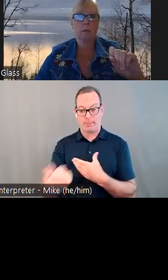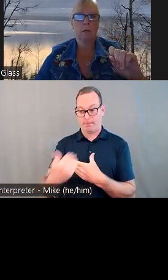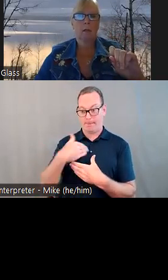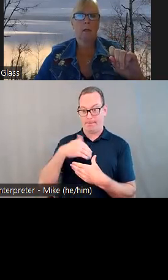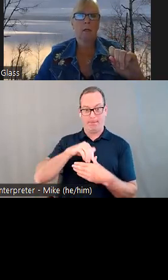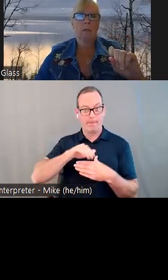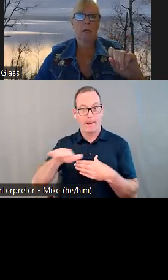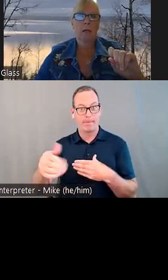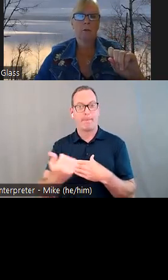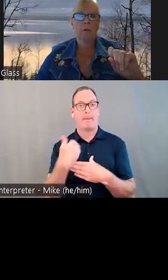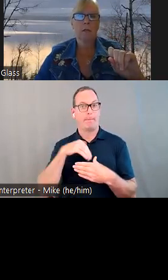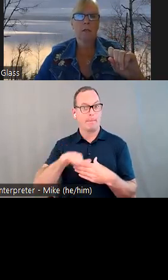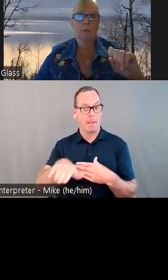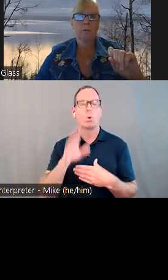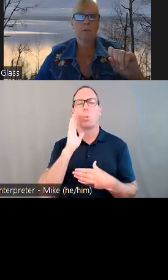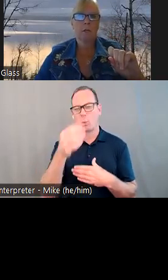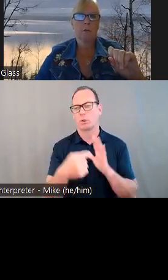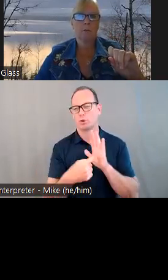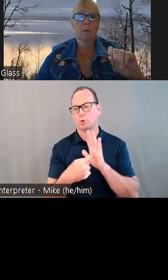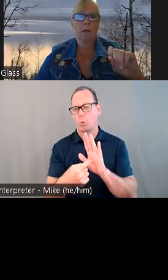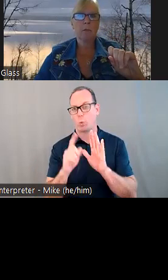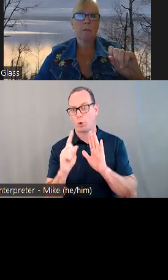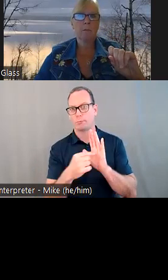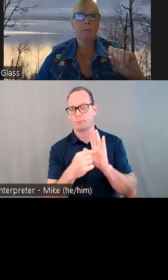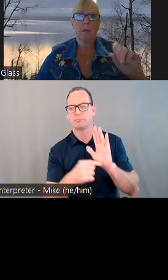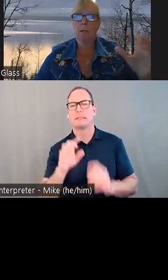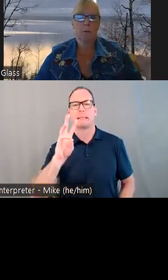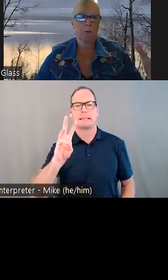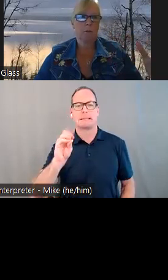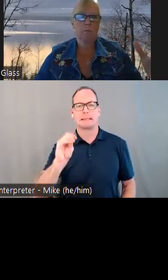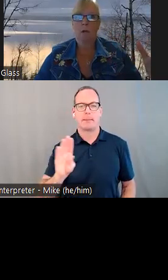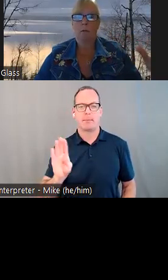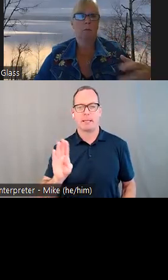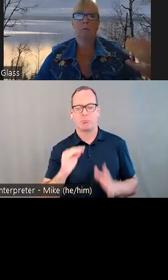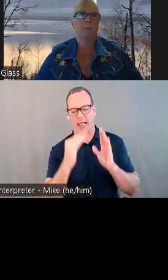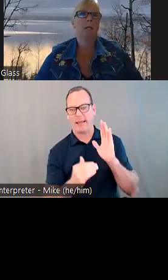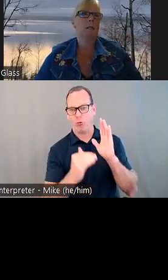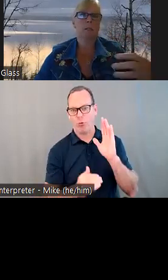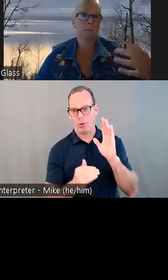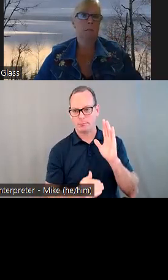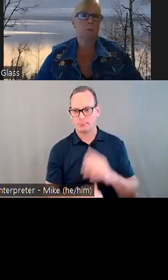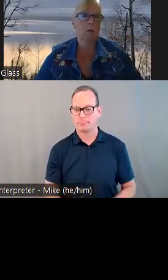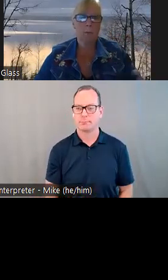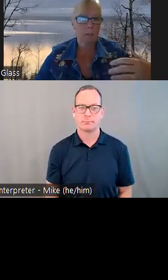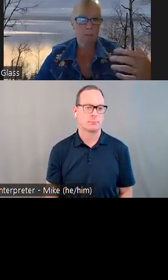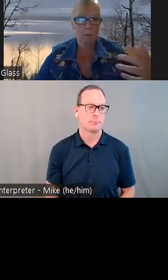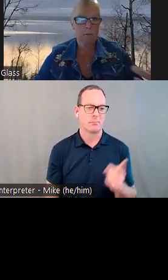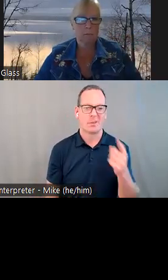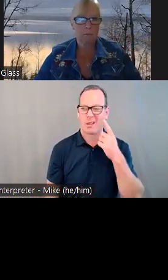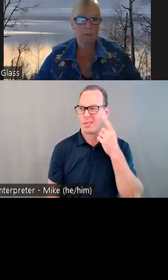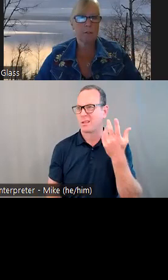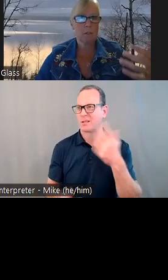report. And it's categorized as referrals to other programs. And, you know, there's, I don't know, many in this, that's probably 12